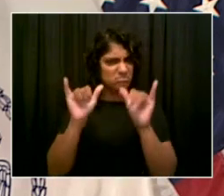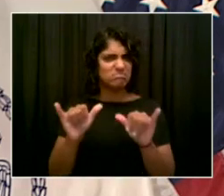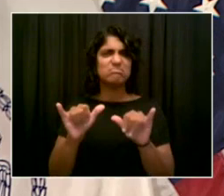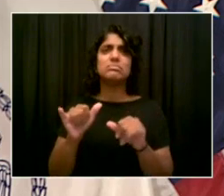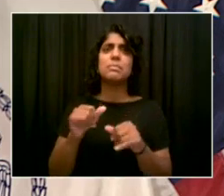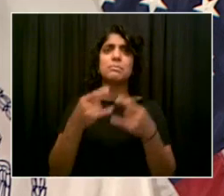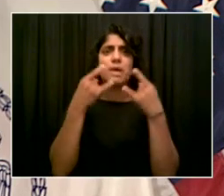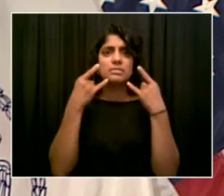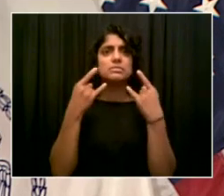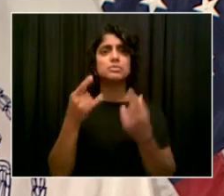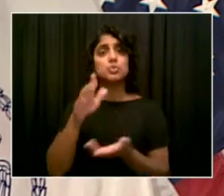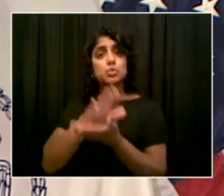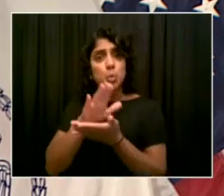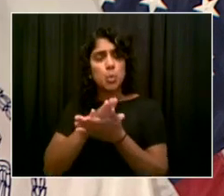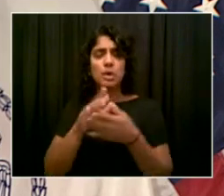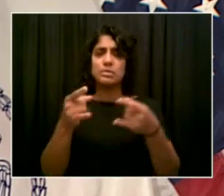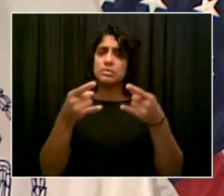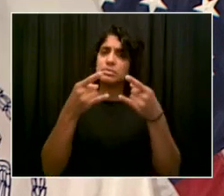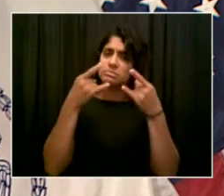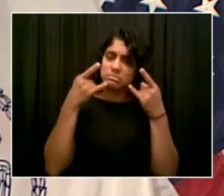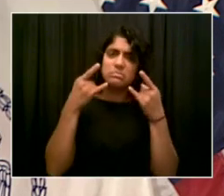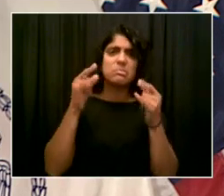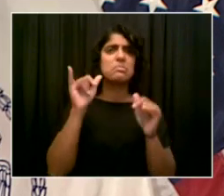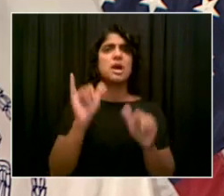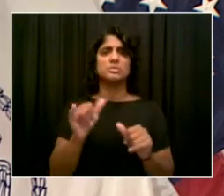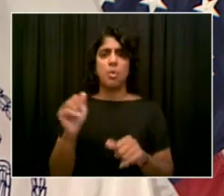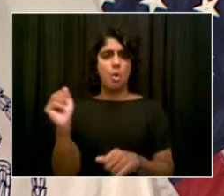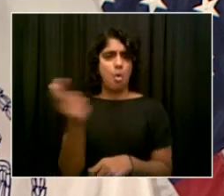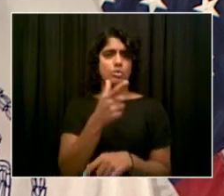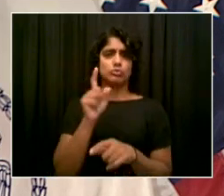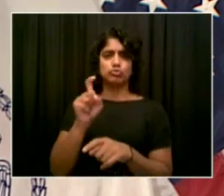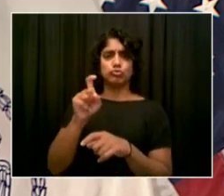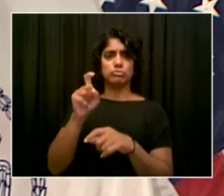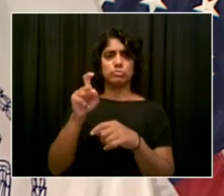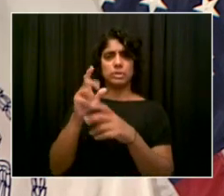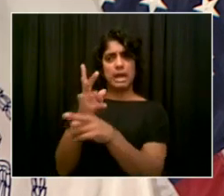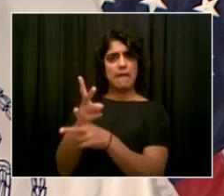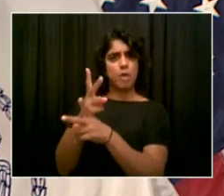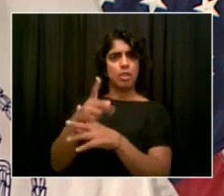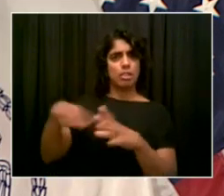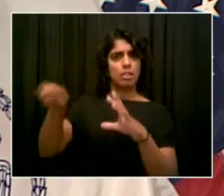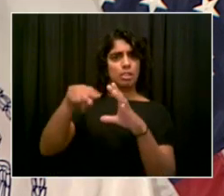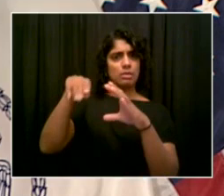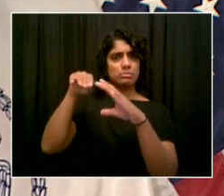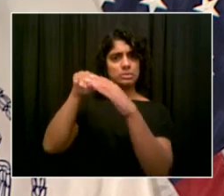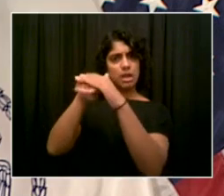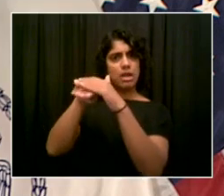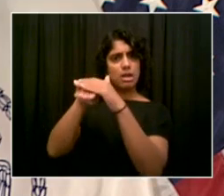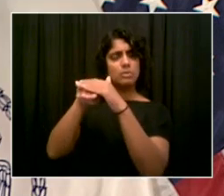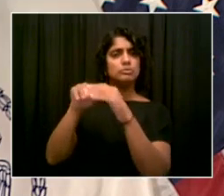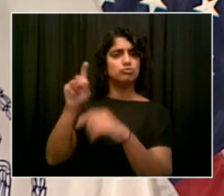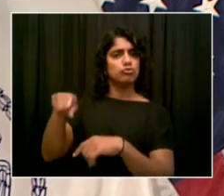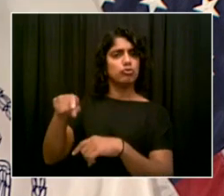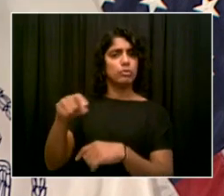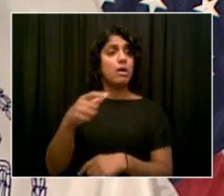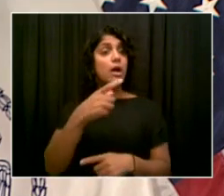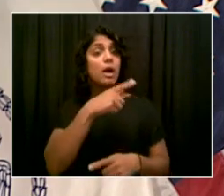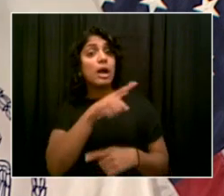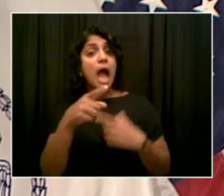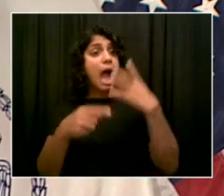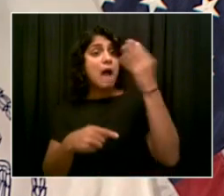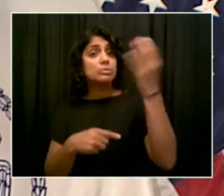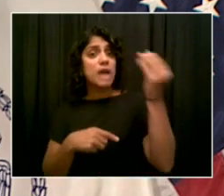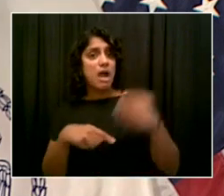careful. But overall, I think the current guidance makes sense. Our next question goes to Michael Gartland from the